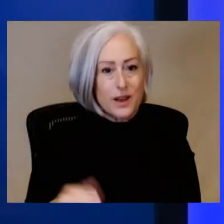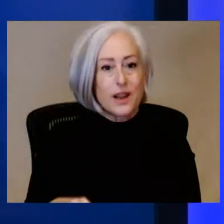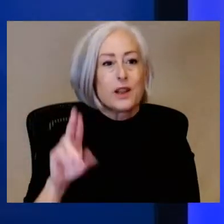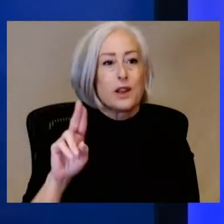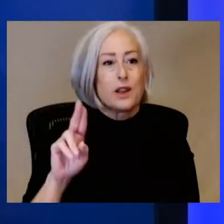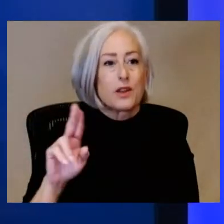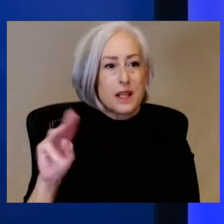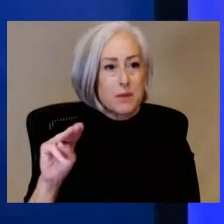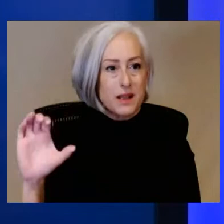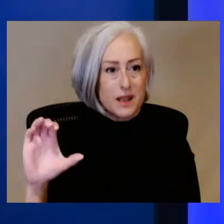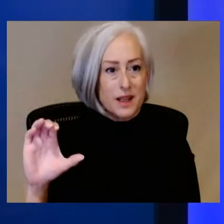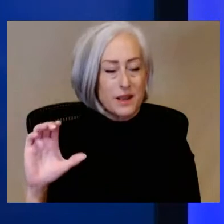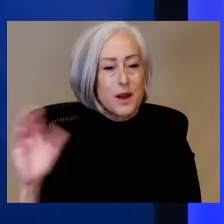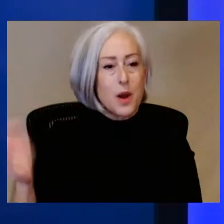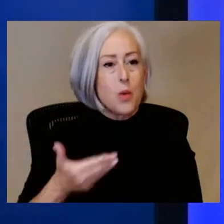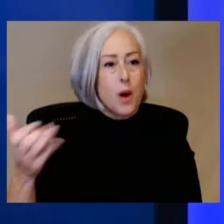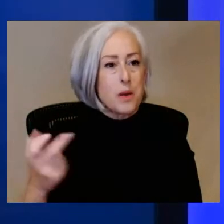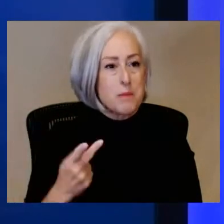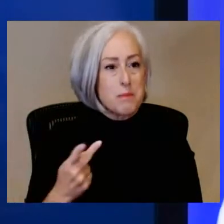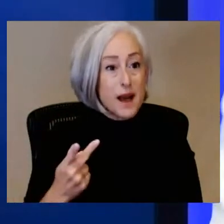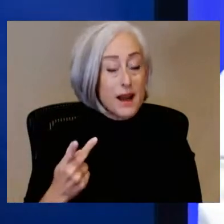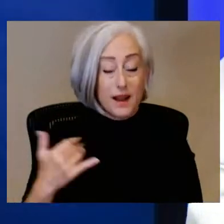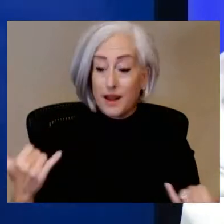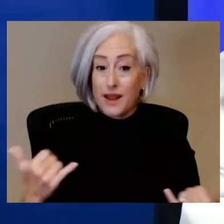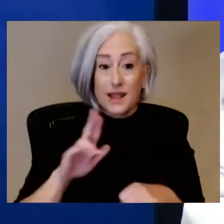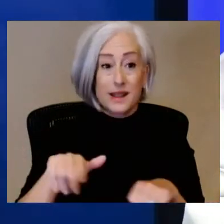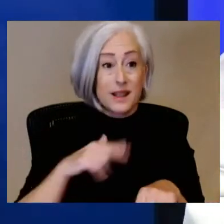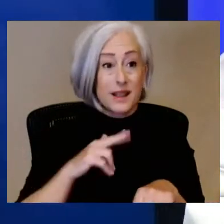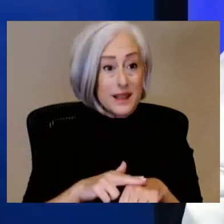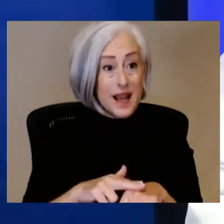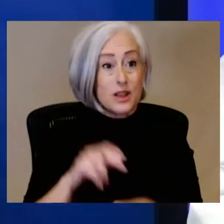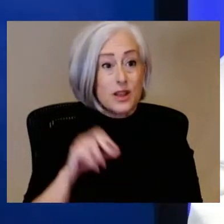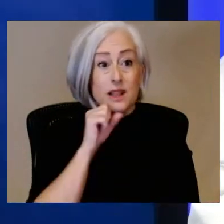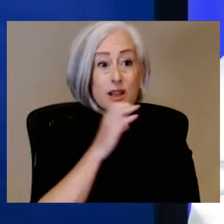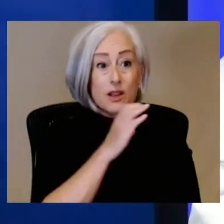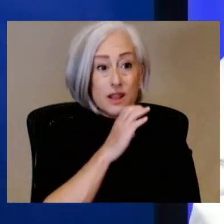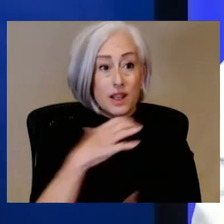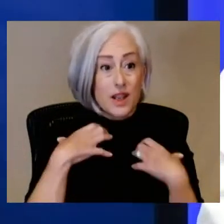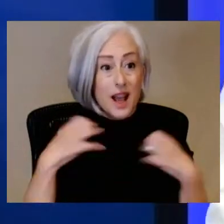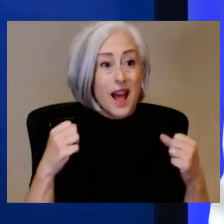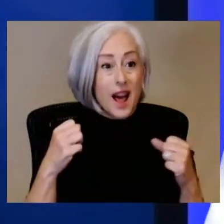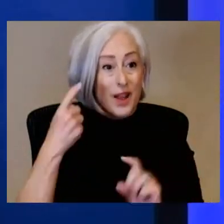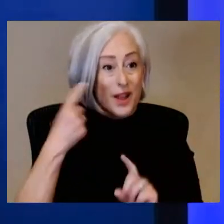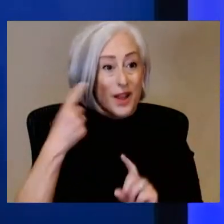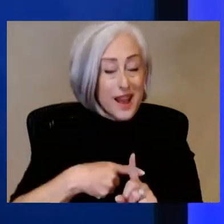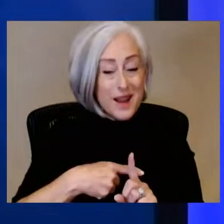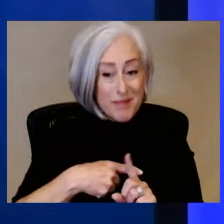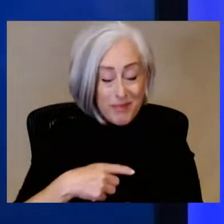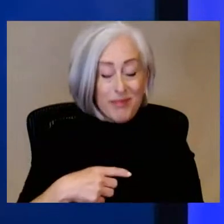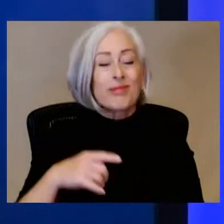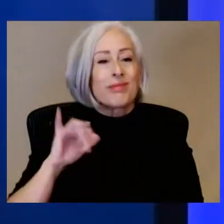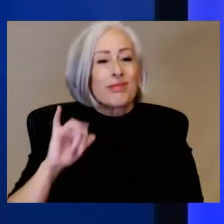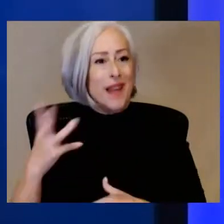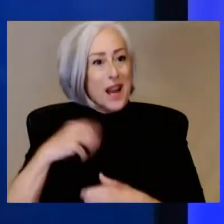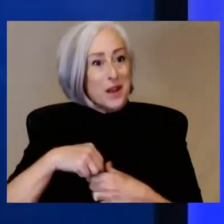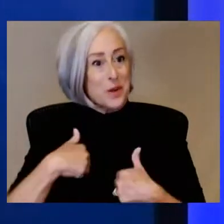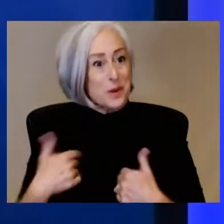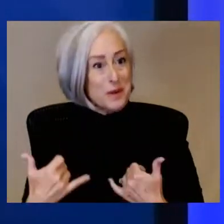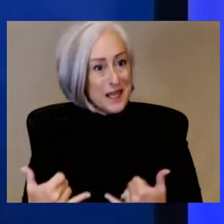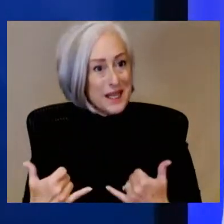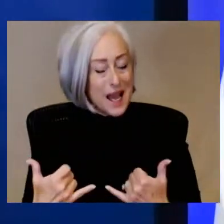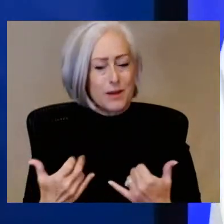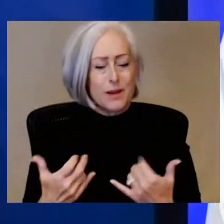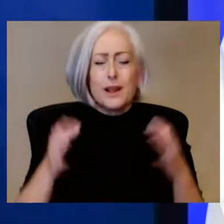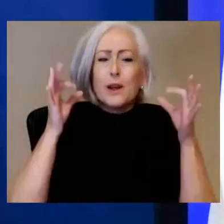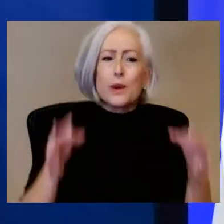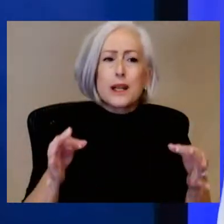Dr. Stites. This is National Senior Health Day. That includes me, unfortunately, now. And we decided to take a look at a condition that's affecting